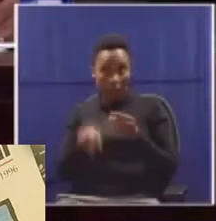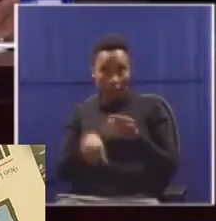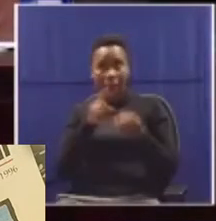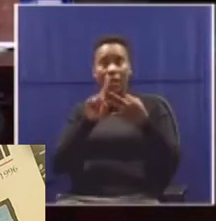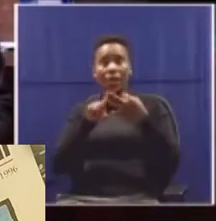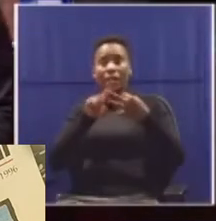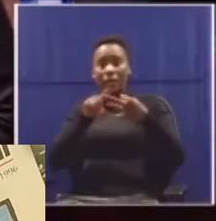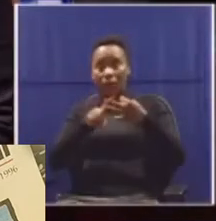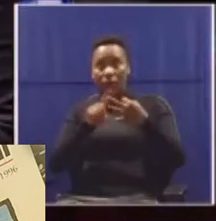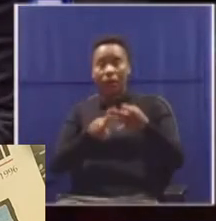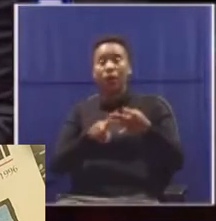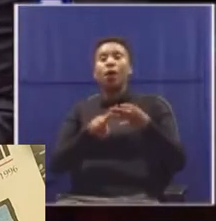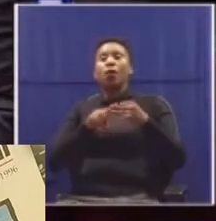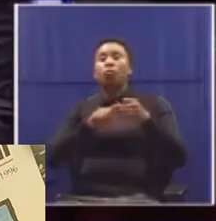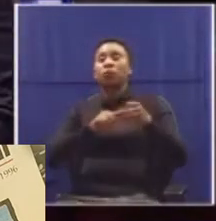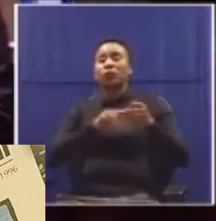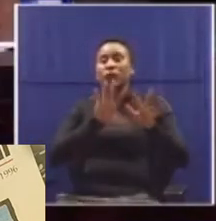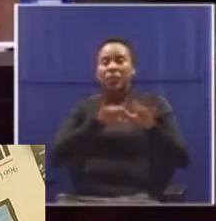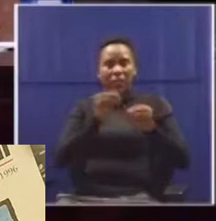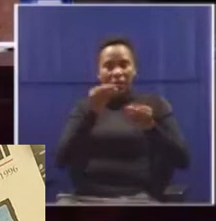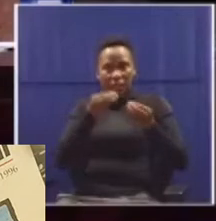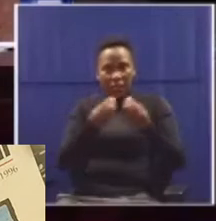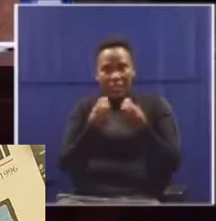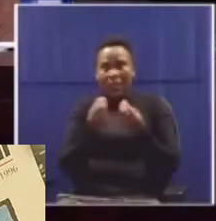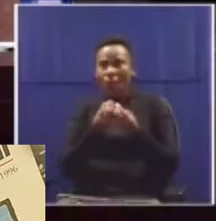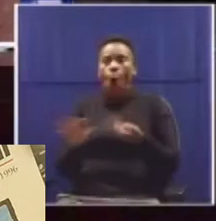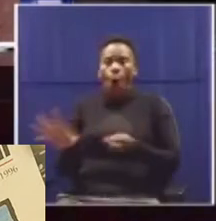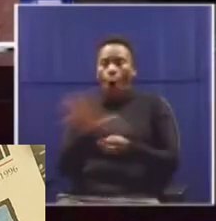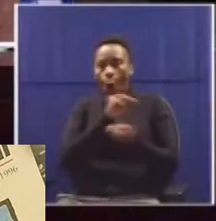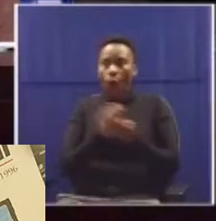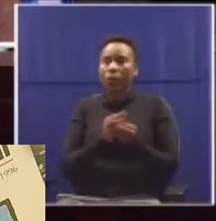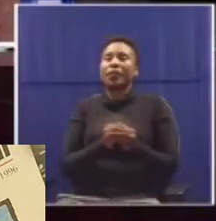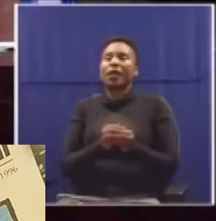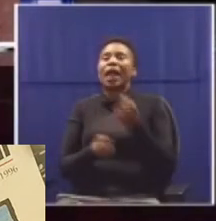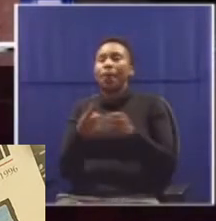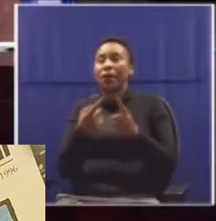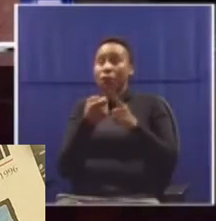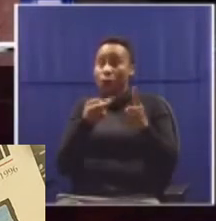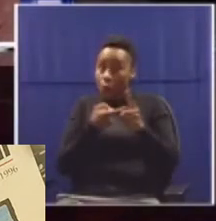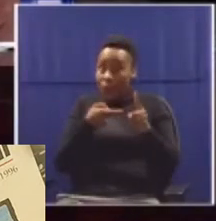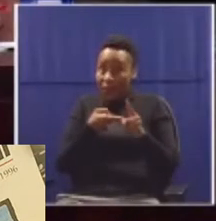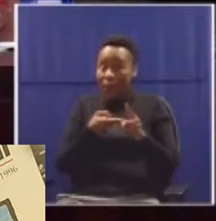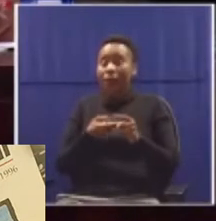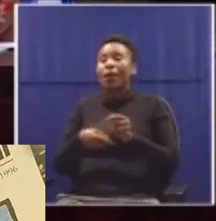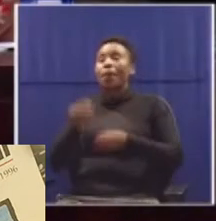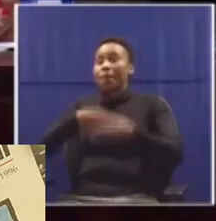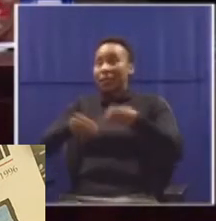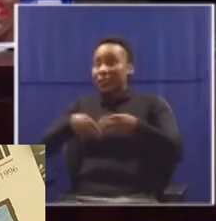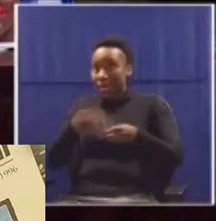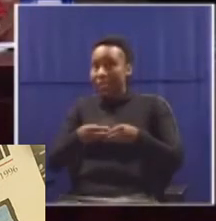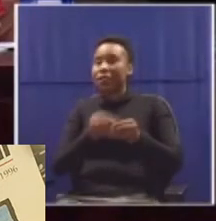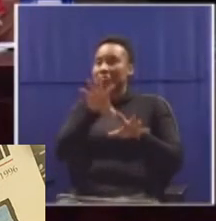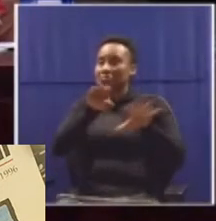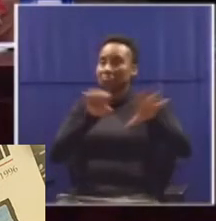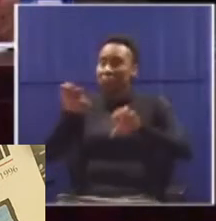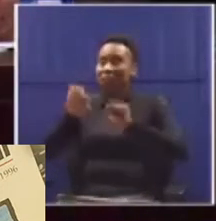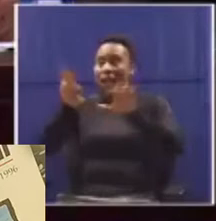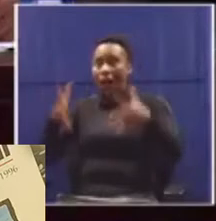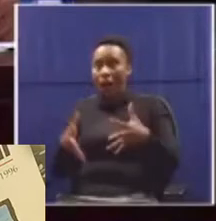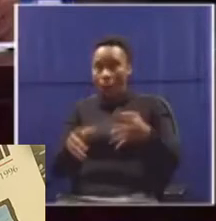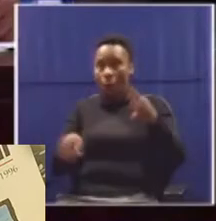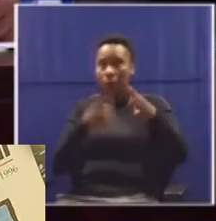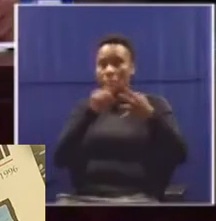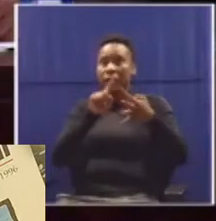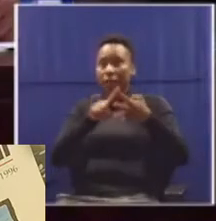prosecutions for features relating to money laundering largely by the security cluster fourthly terrorist financing